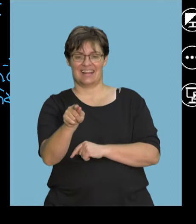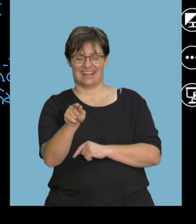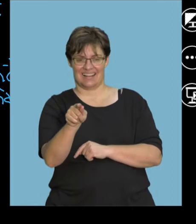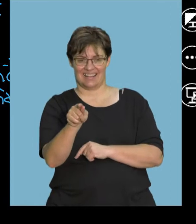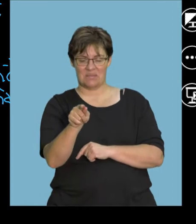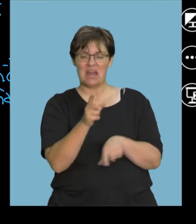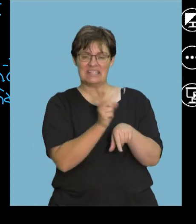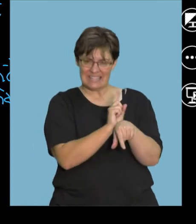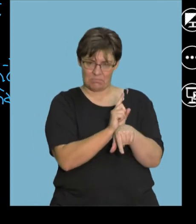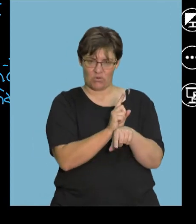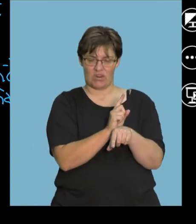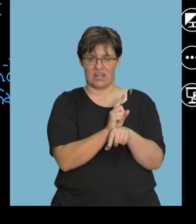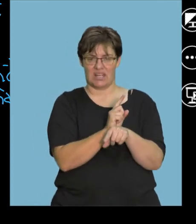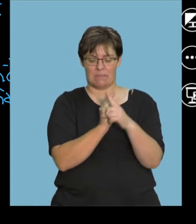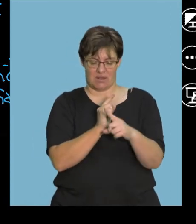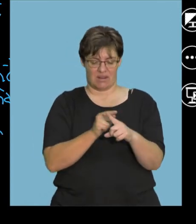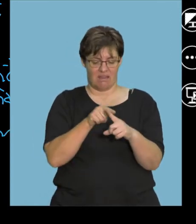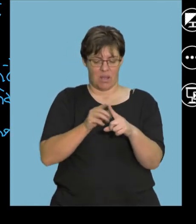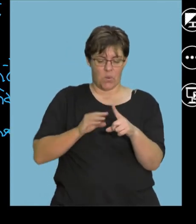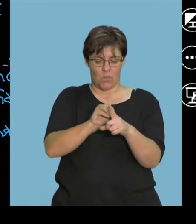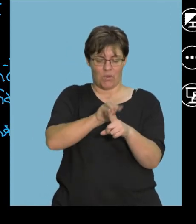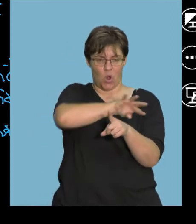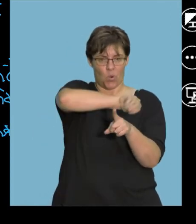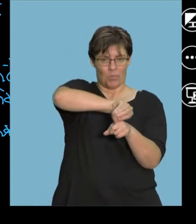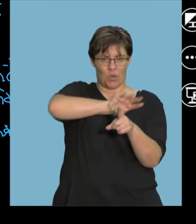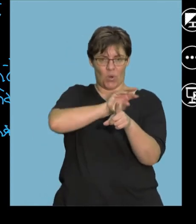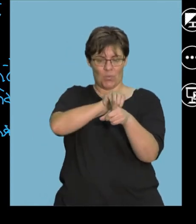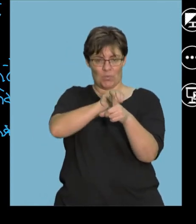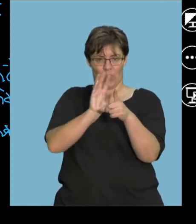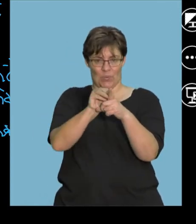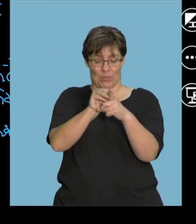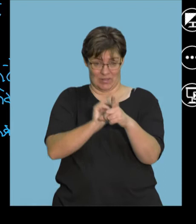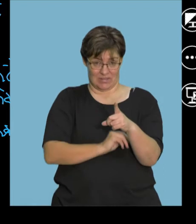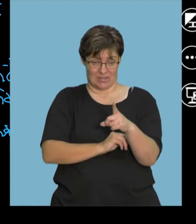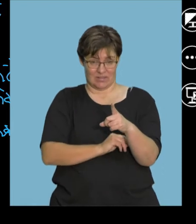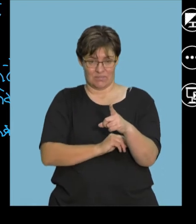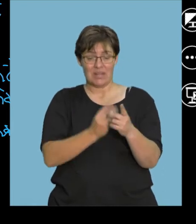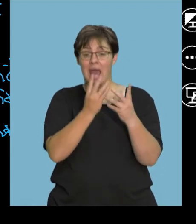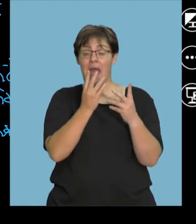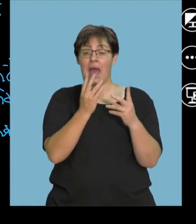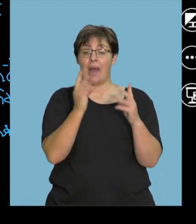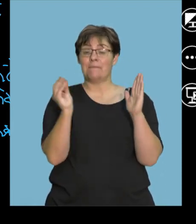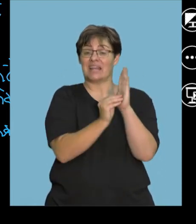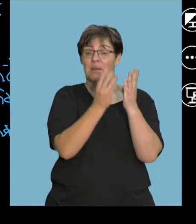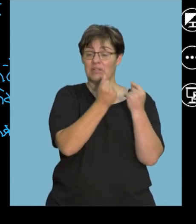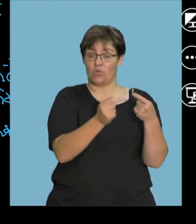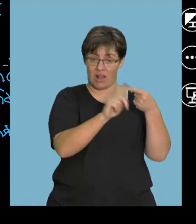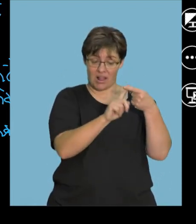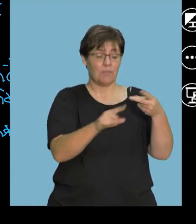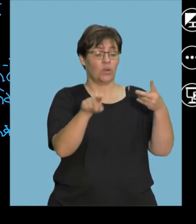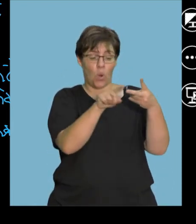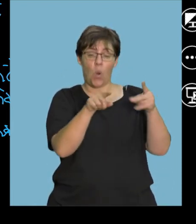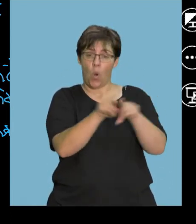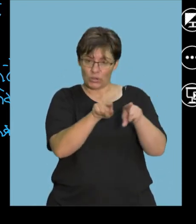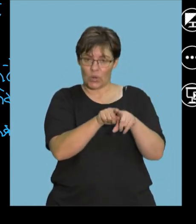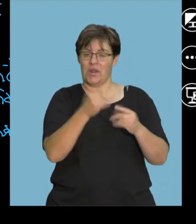with the magnet, it becomes a temporary magnet, okay? So not only is it a magnetic material in